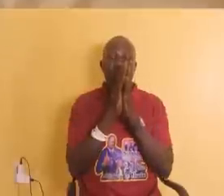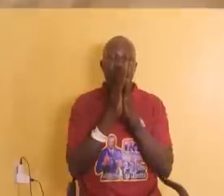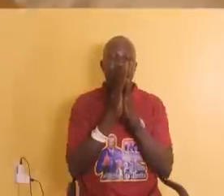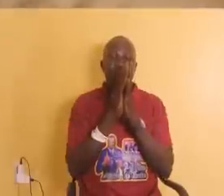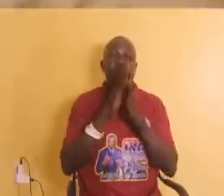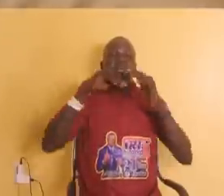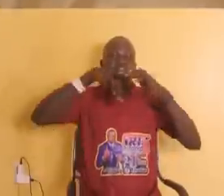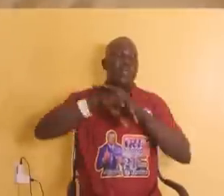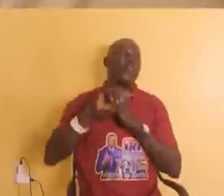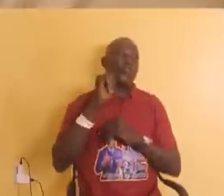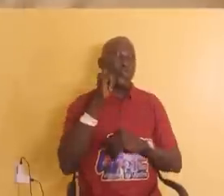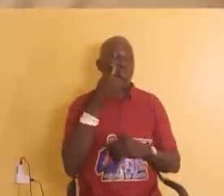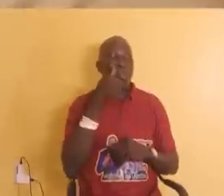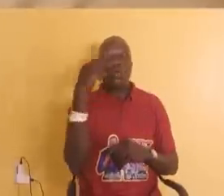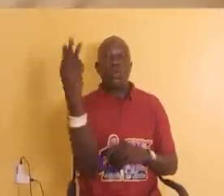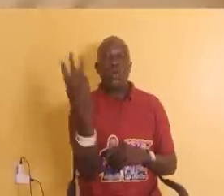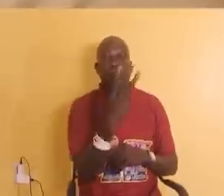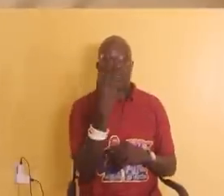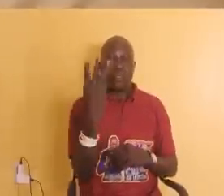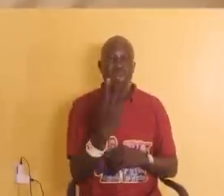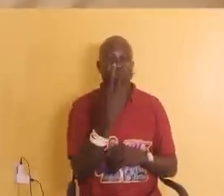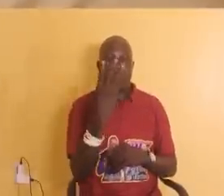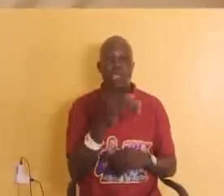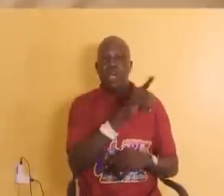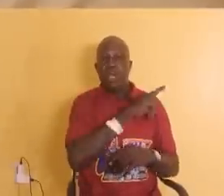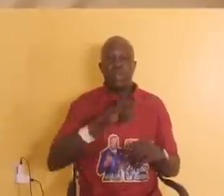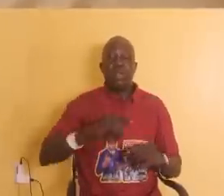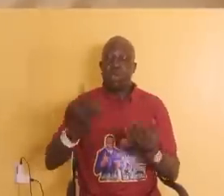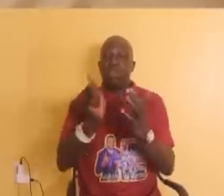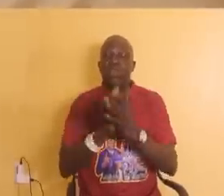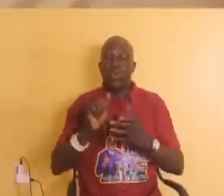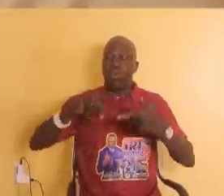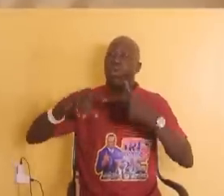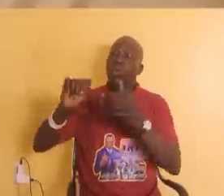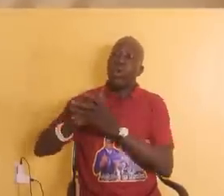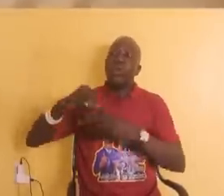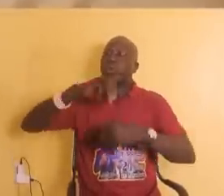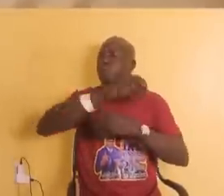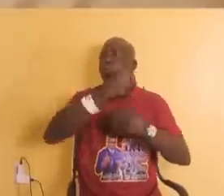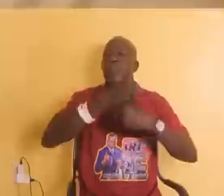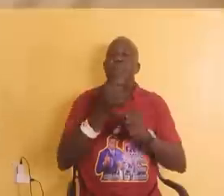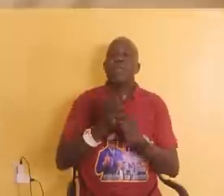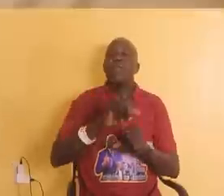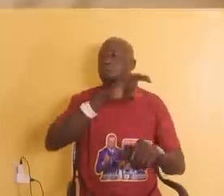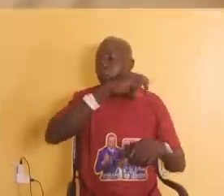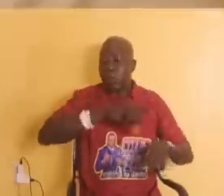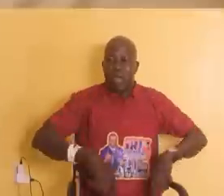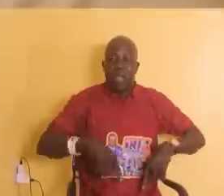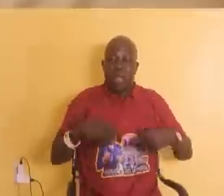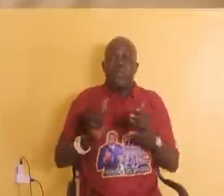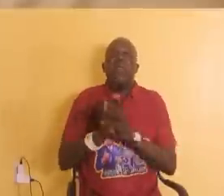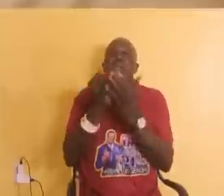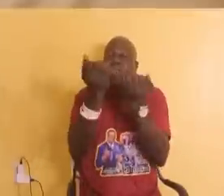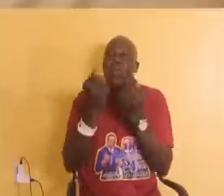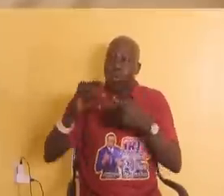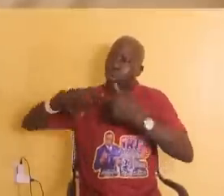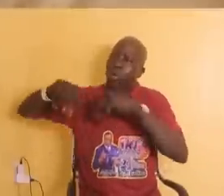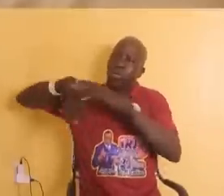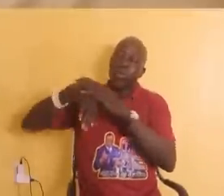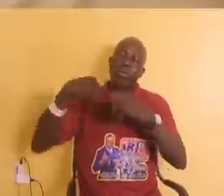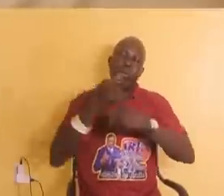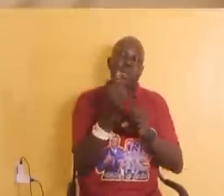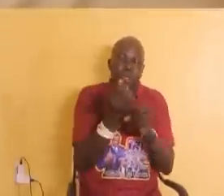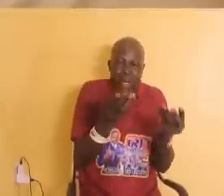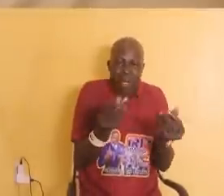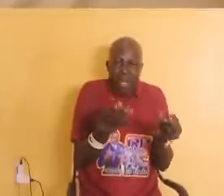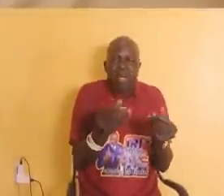pray tomorrow, Wednesday. The Lord said, I want to renew your life. You